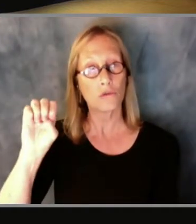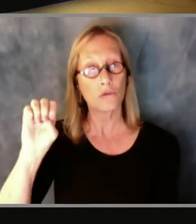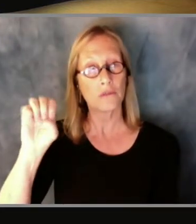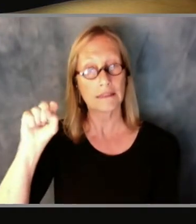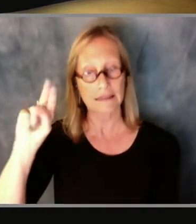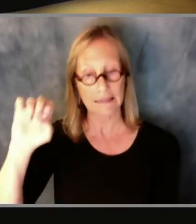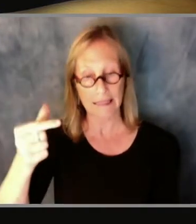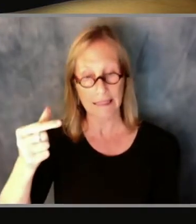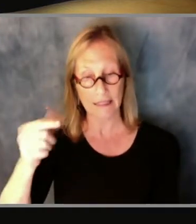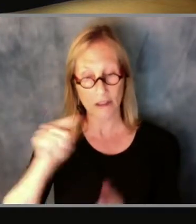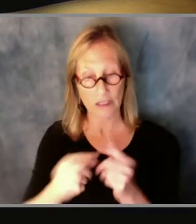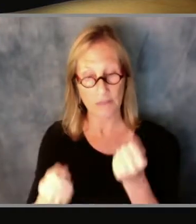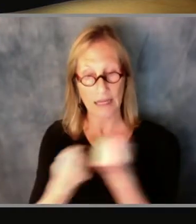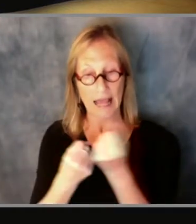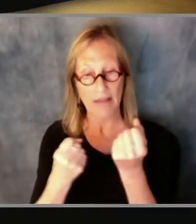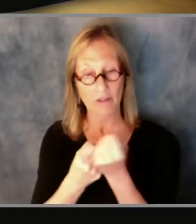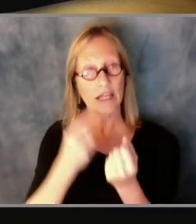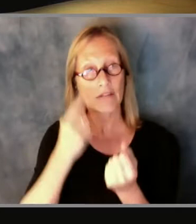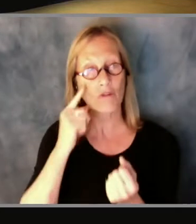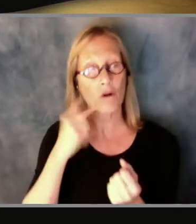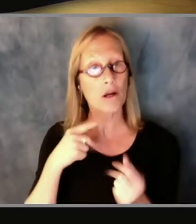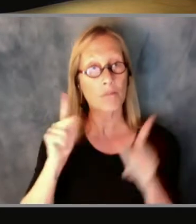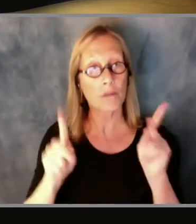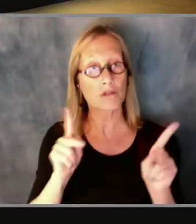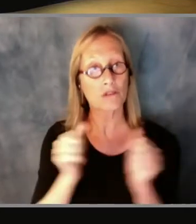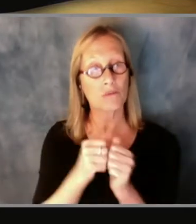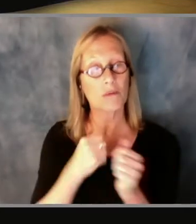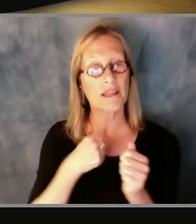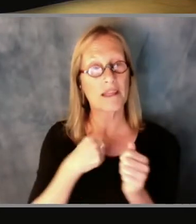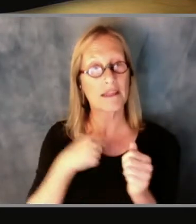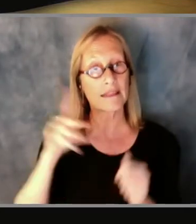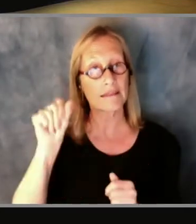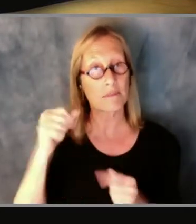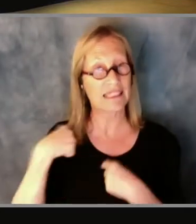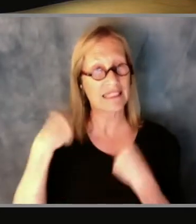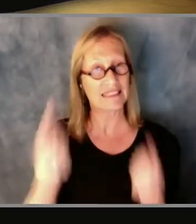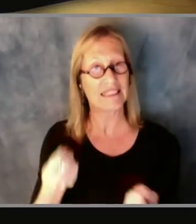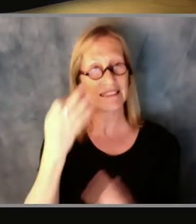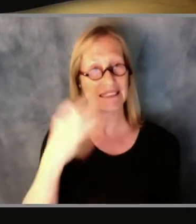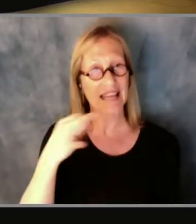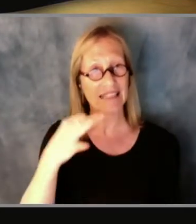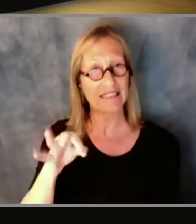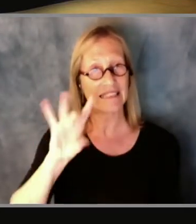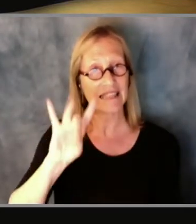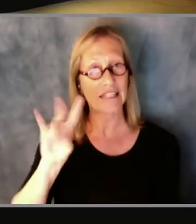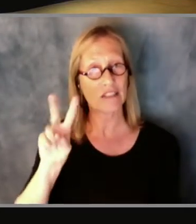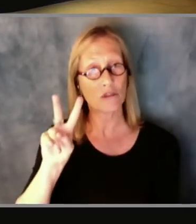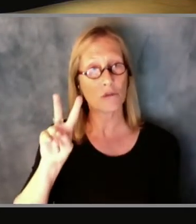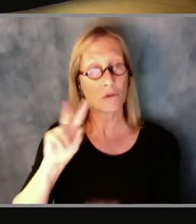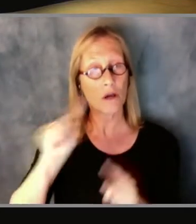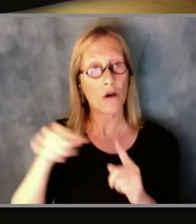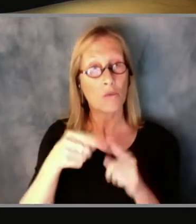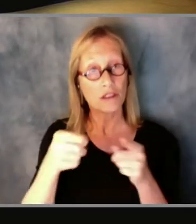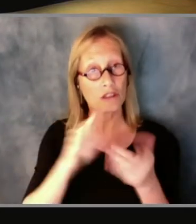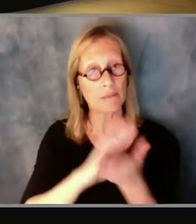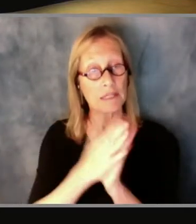with disabilities since 1982, when she became a